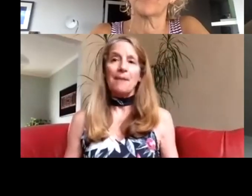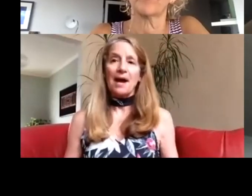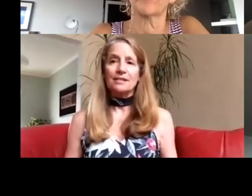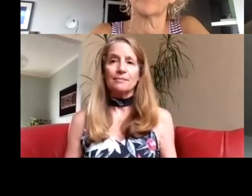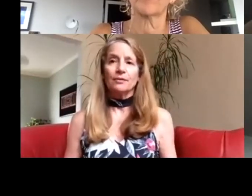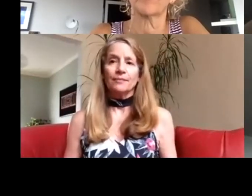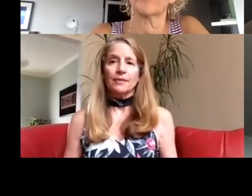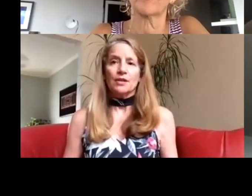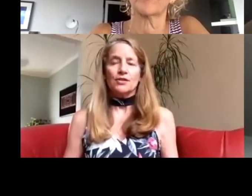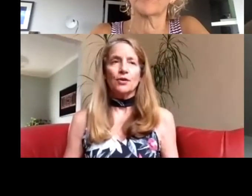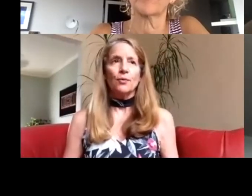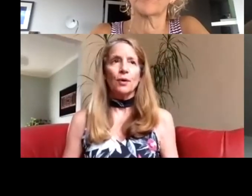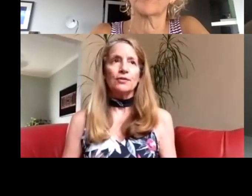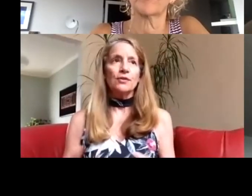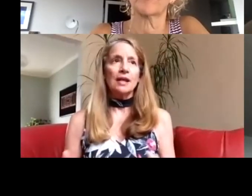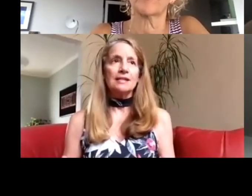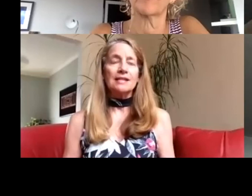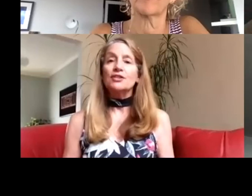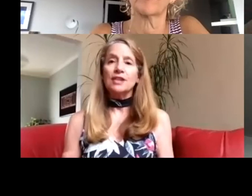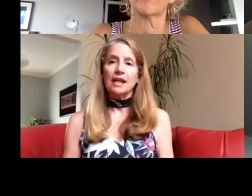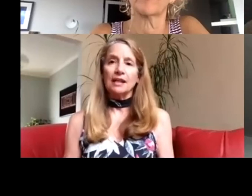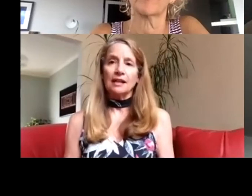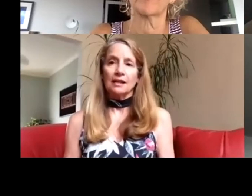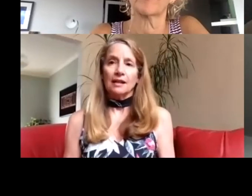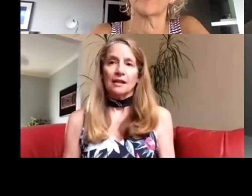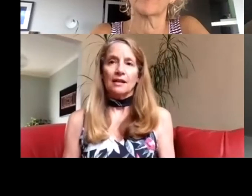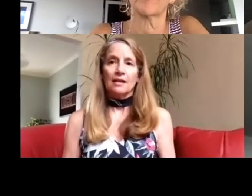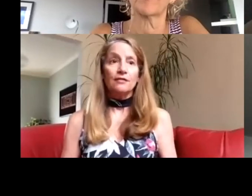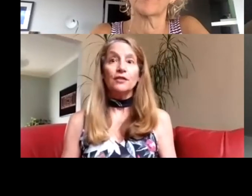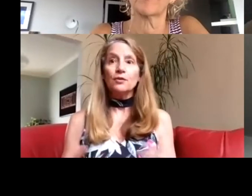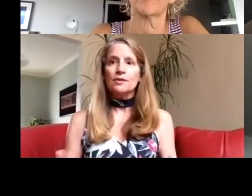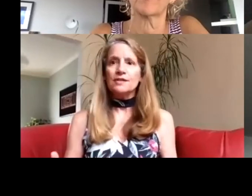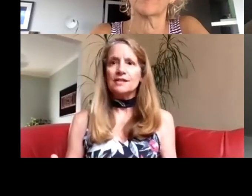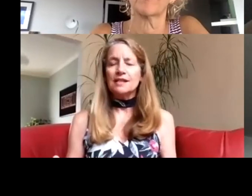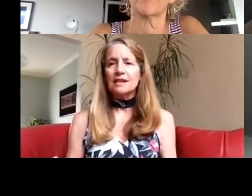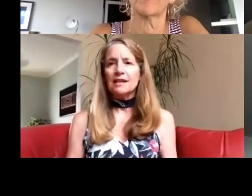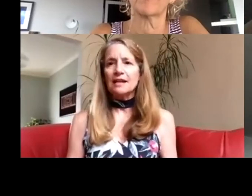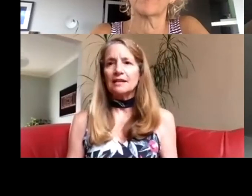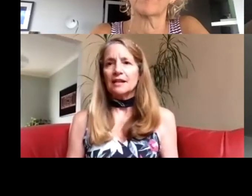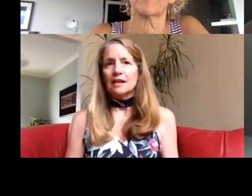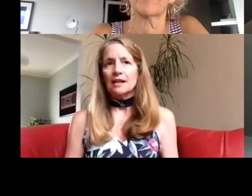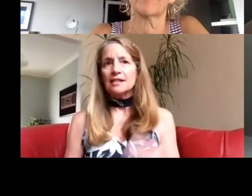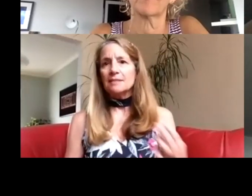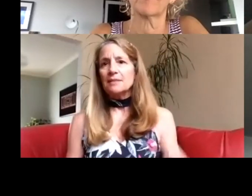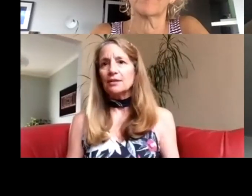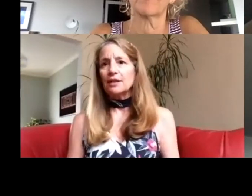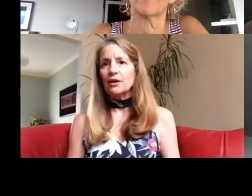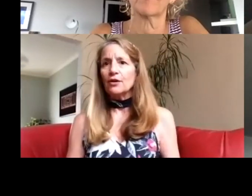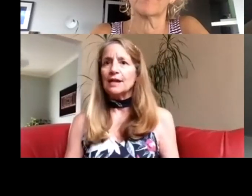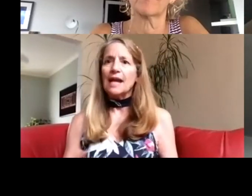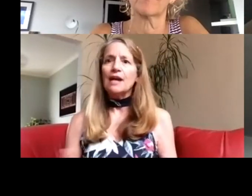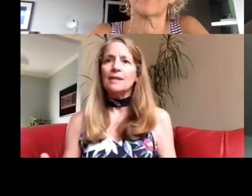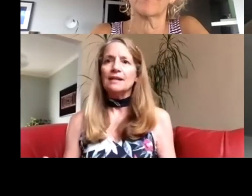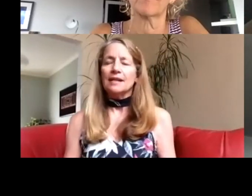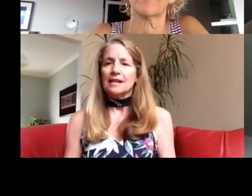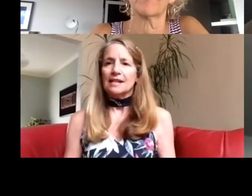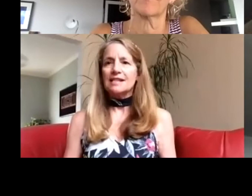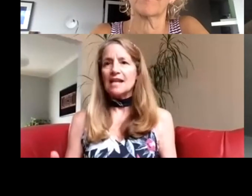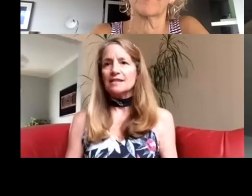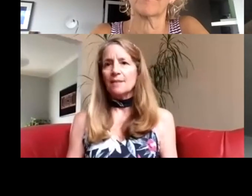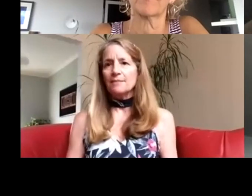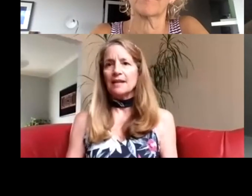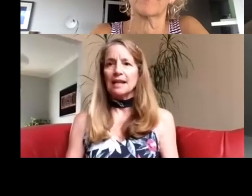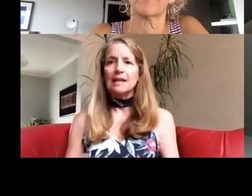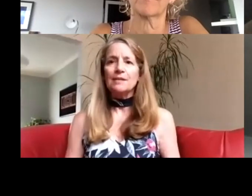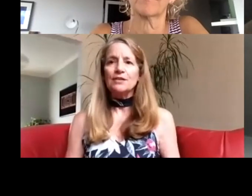not possible. So what we're doing is educating the viewers to see that a disability or an ailment is